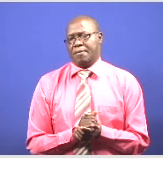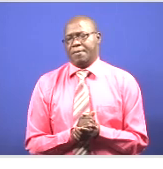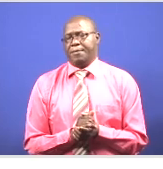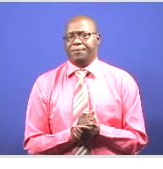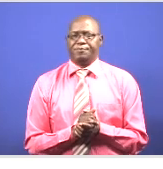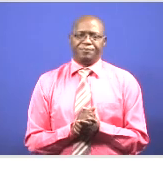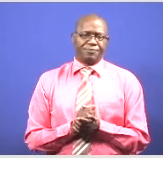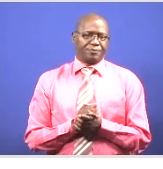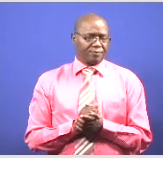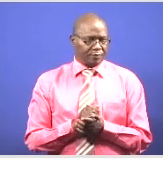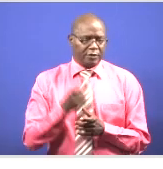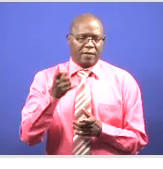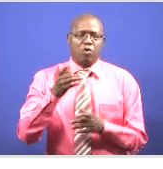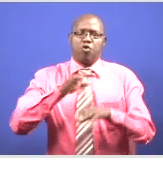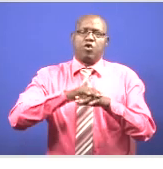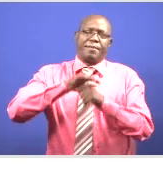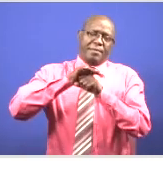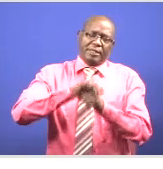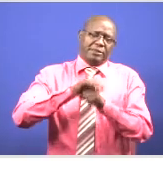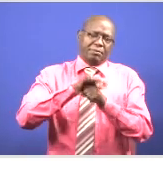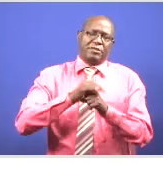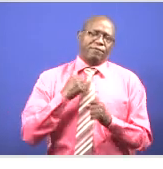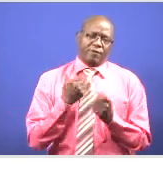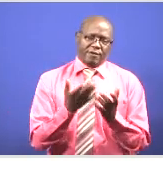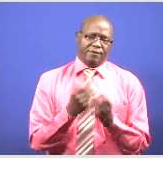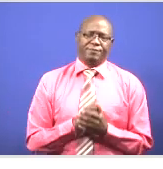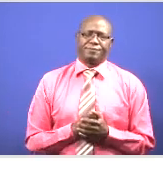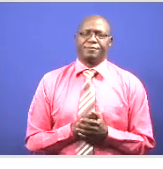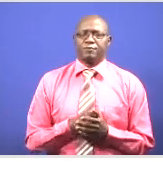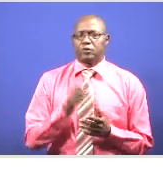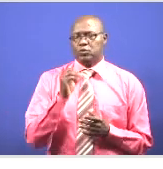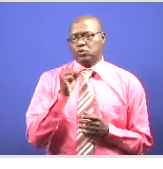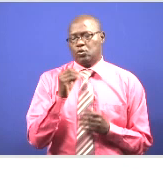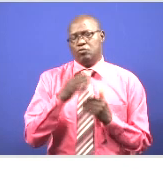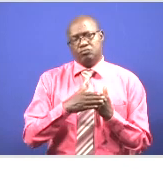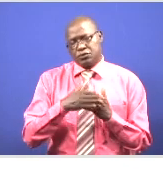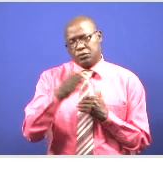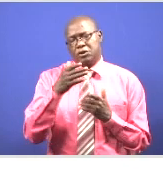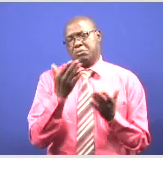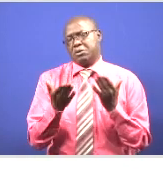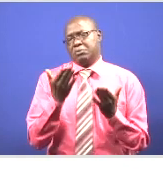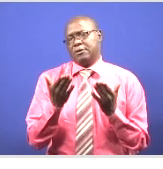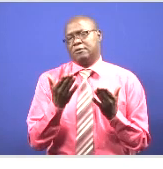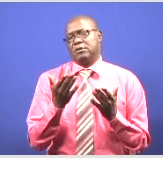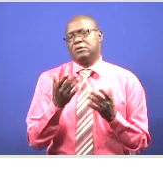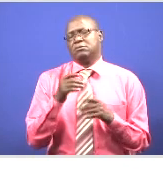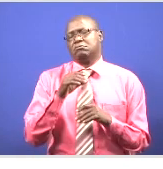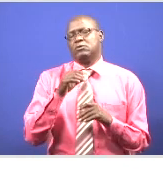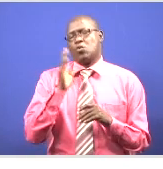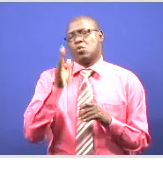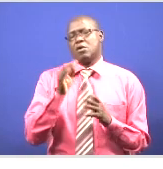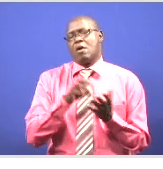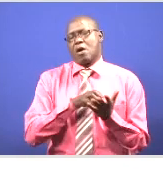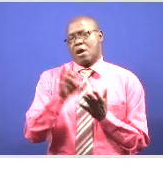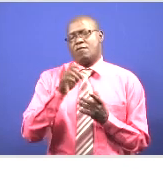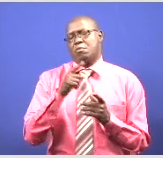currently. And so they are on pressure, you know? And so going forward, we may get it a bit rough, but it is only for a